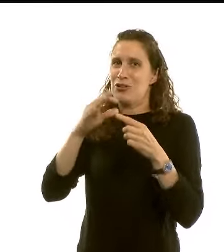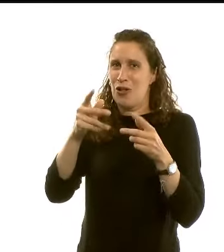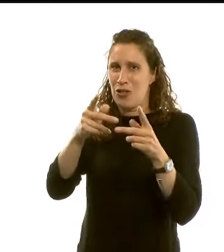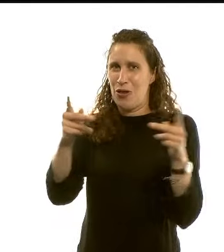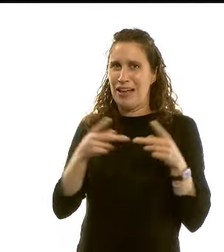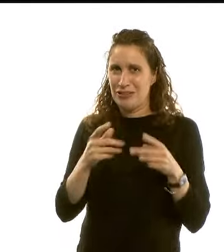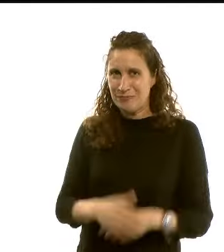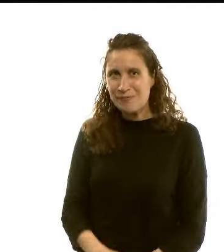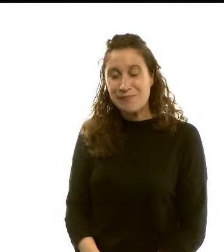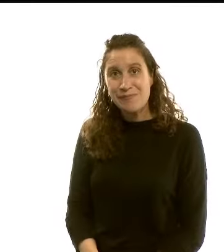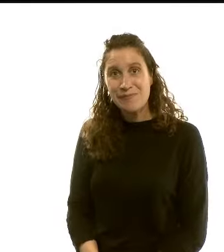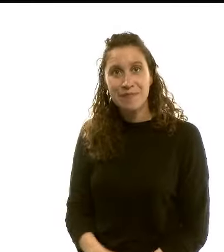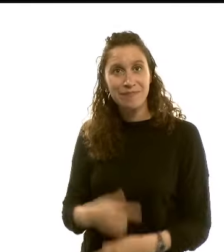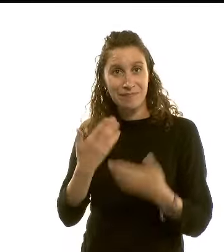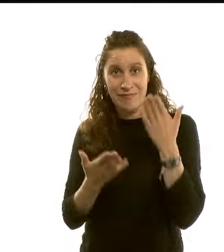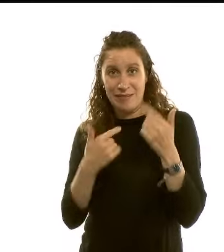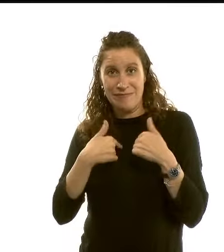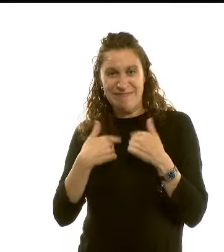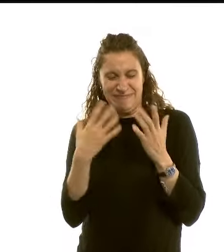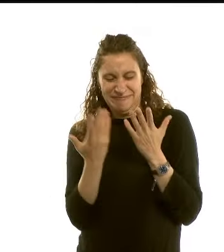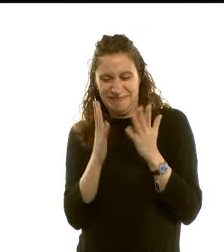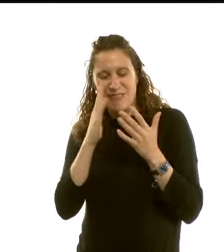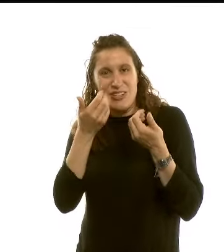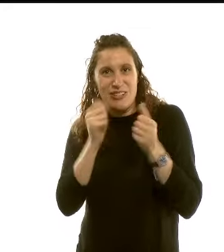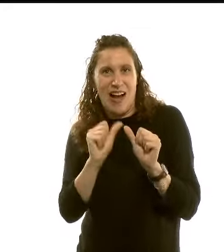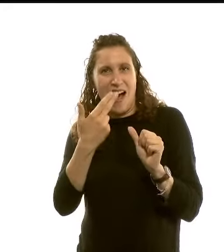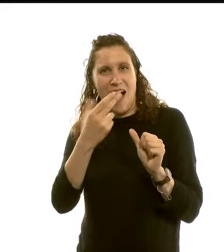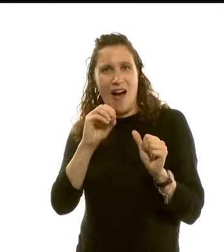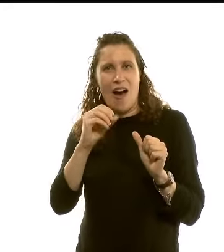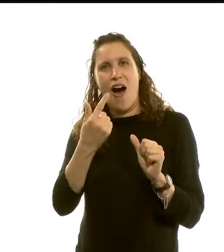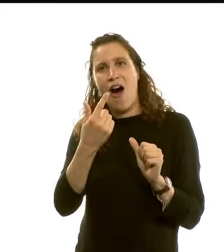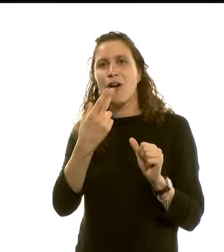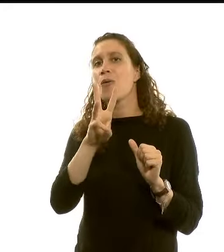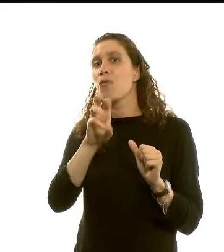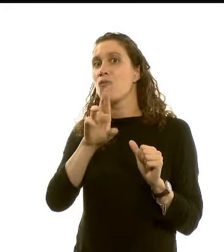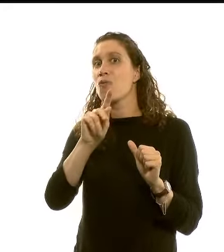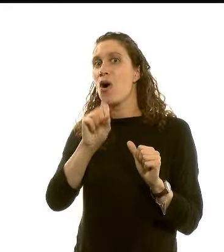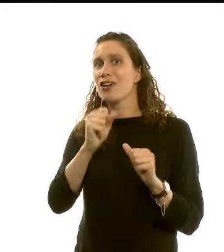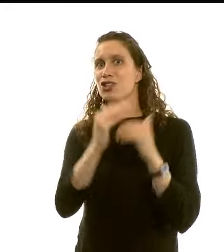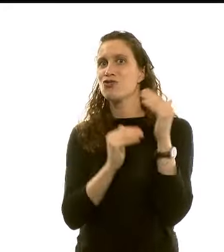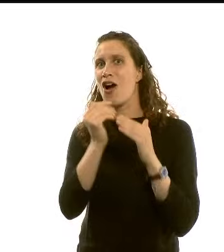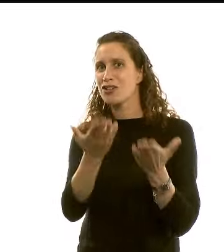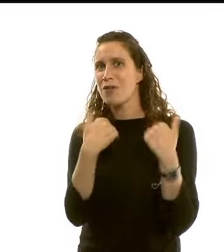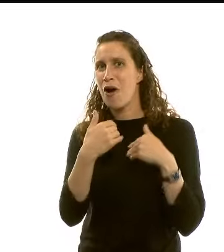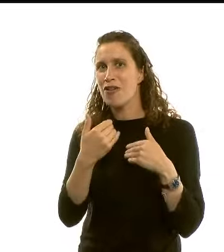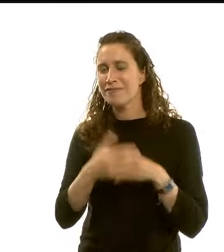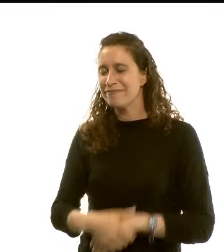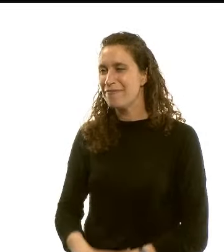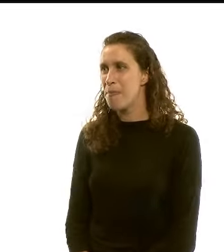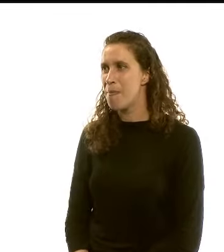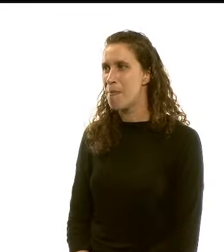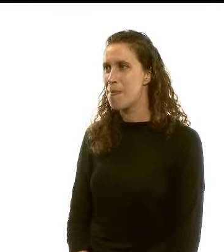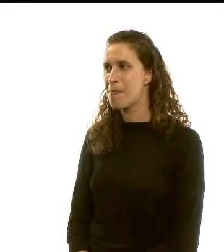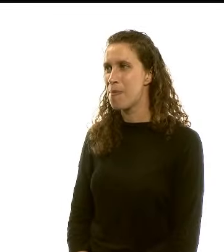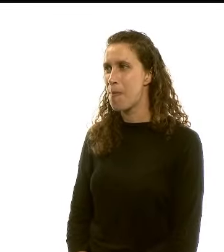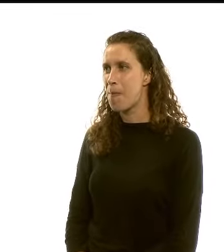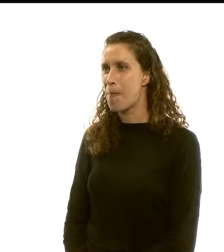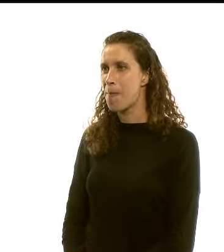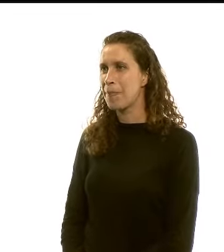I actually might have a go at a little Hogwarts construction myself while we watch this. Oh, okay. Yeah, run VT, I'll get on with it.